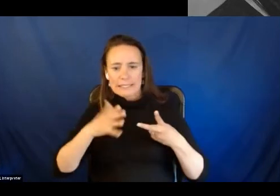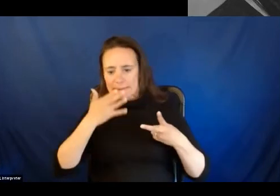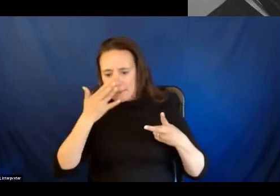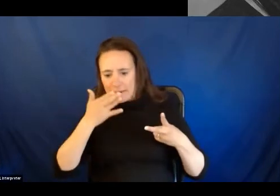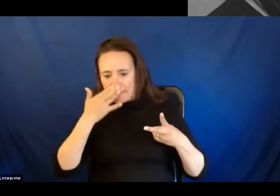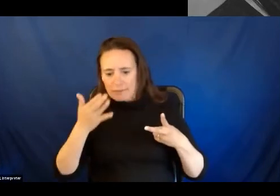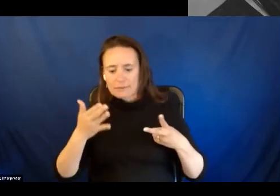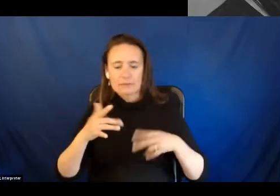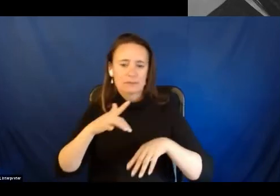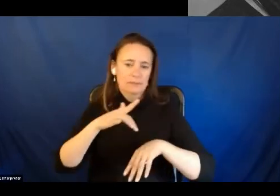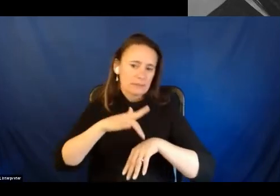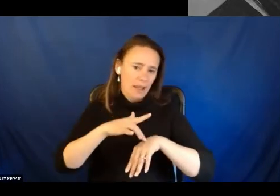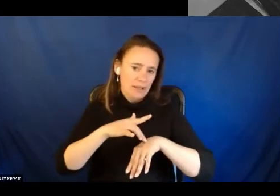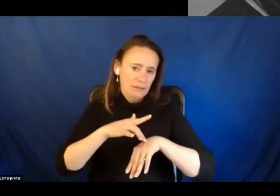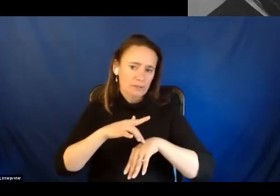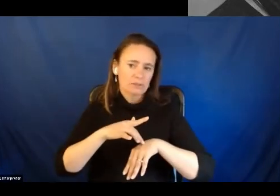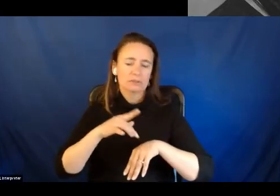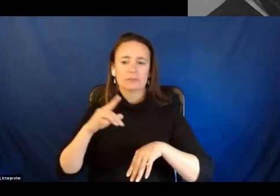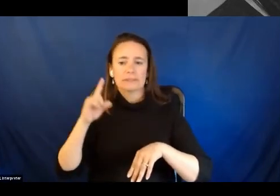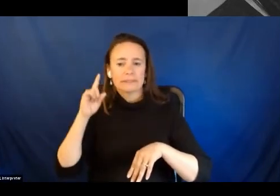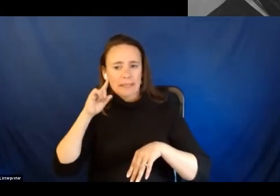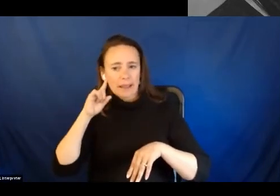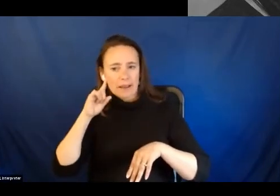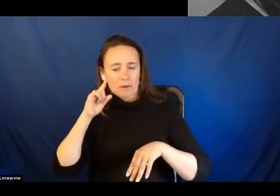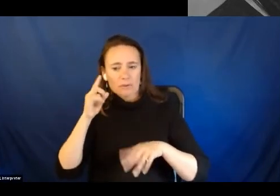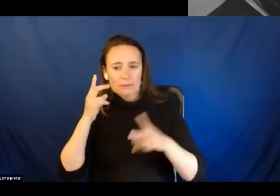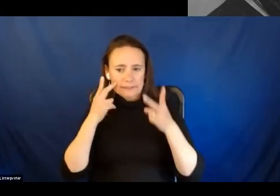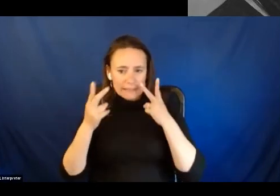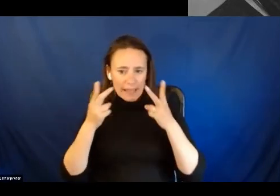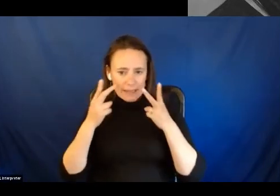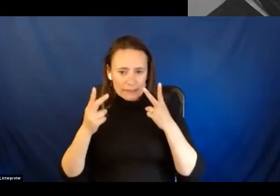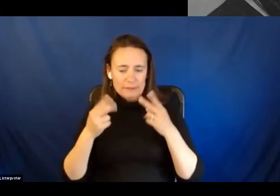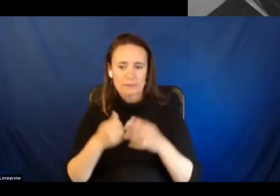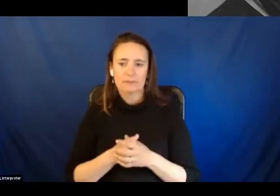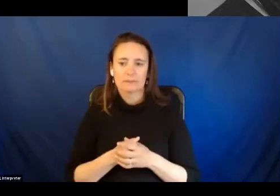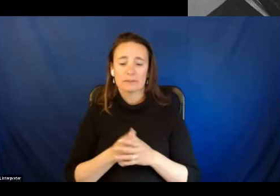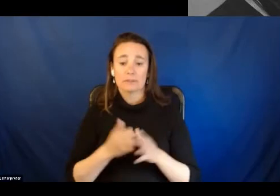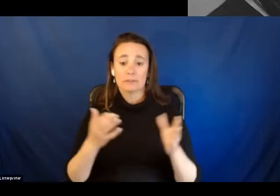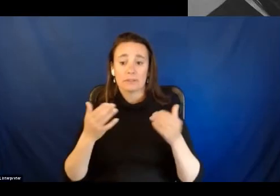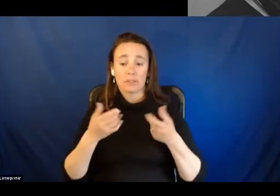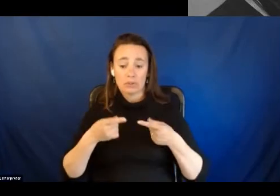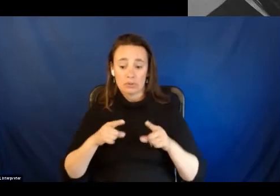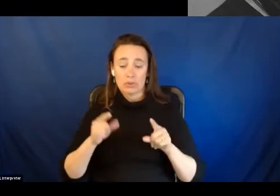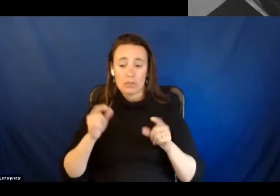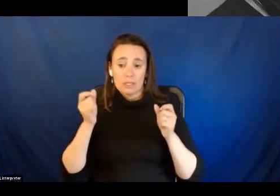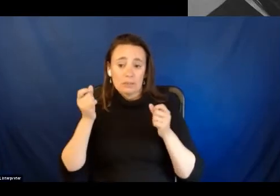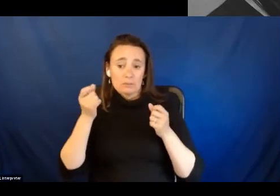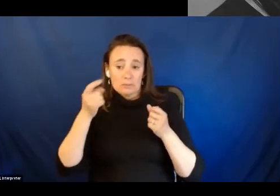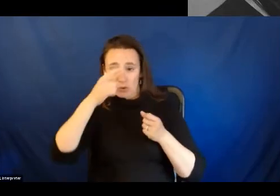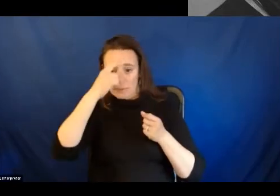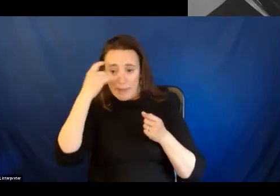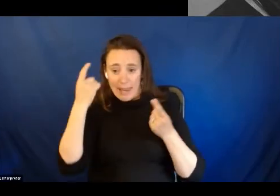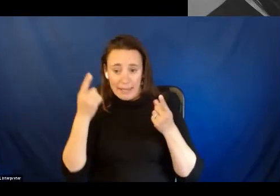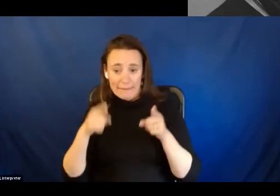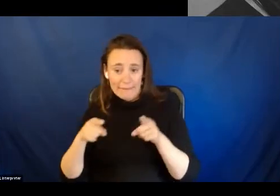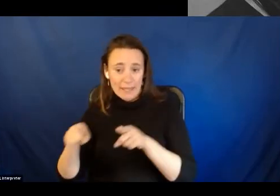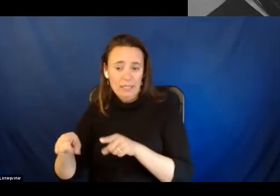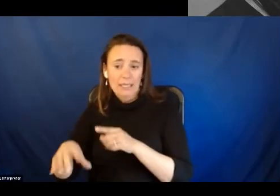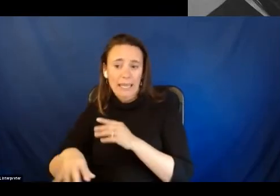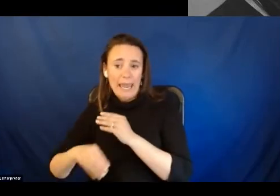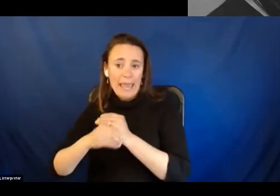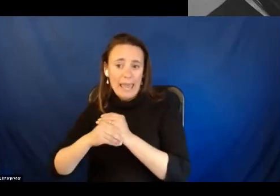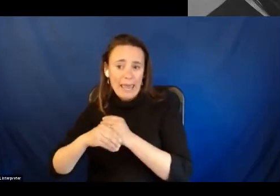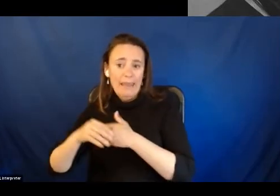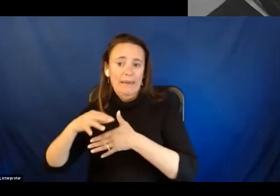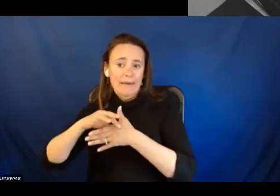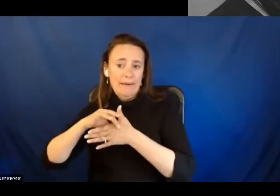sounds. And during a traumatic event, memories aren't always able to add context to those sensory experiences. So that's why that